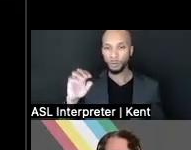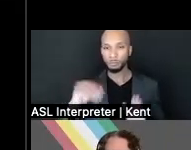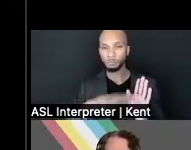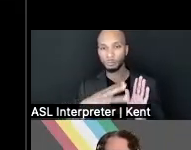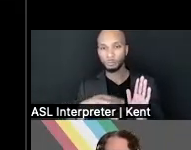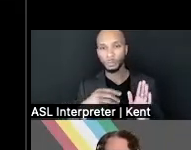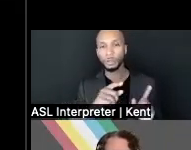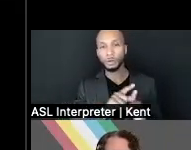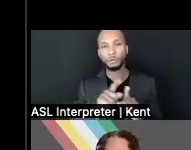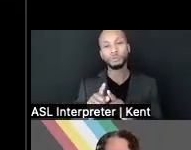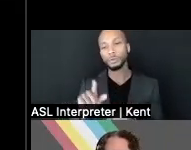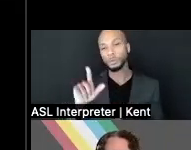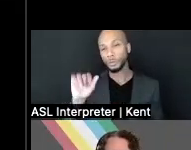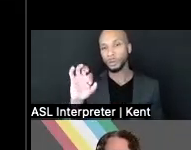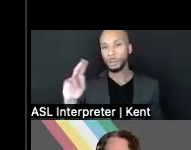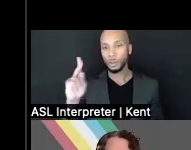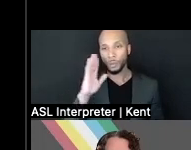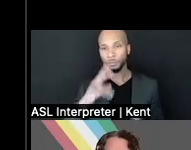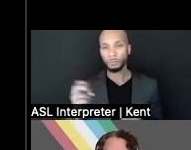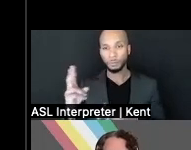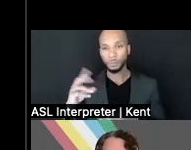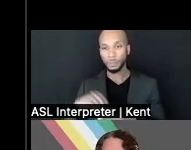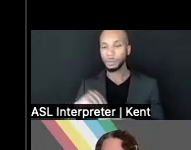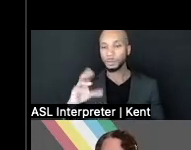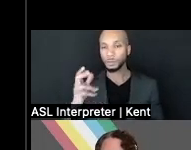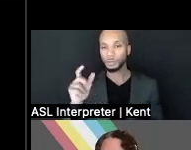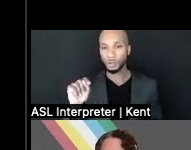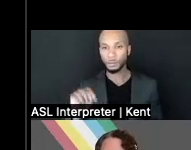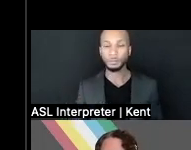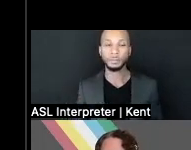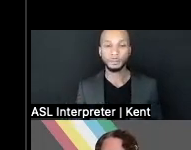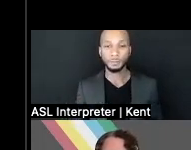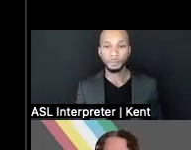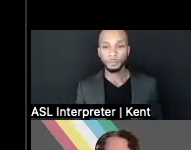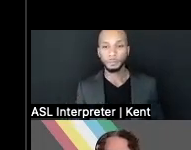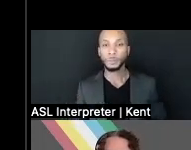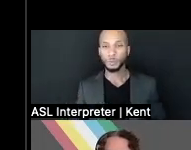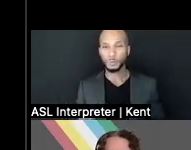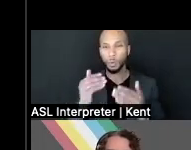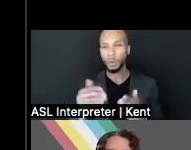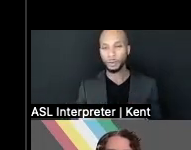that will be put in the chat. So just fill out the